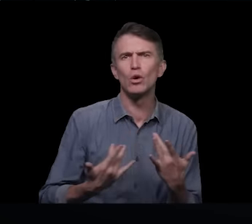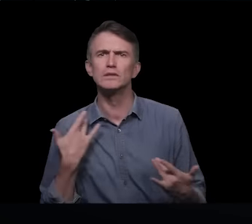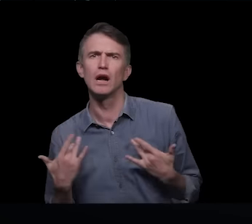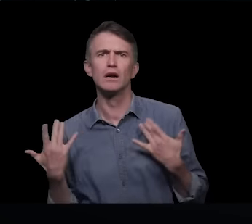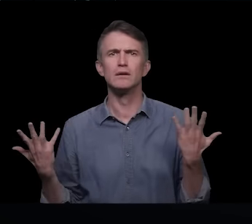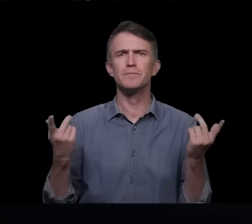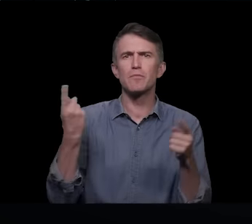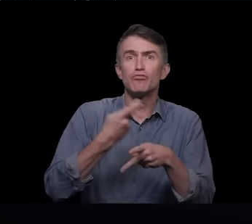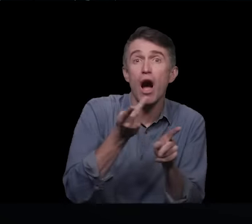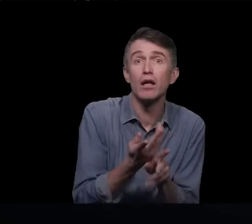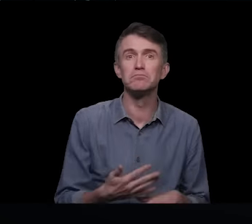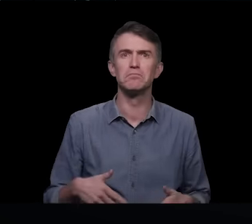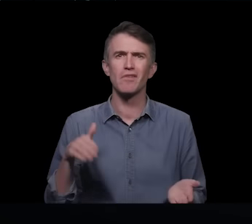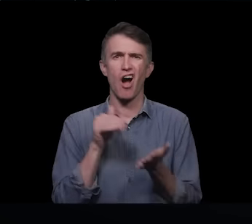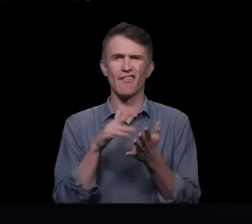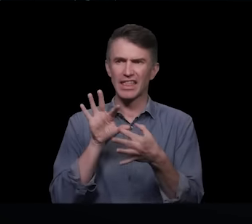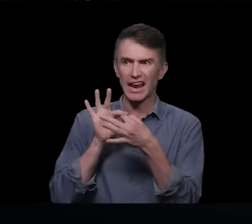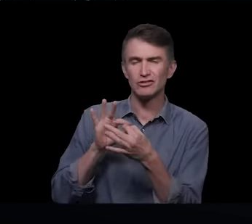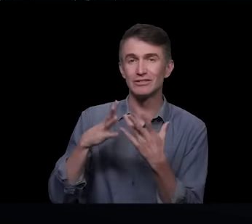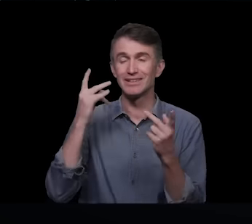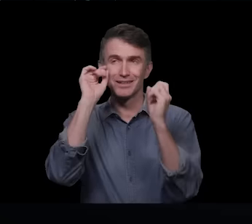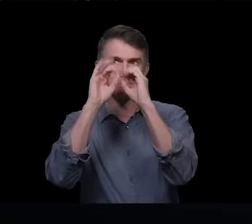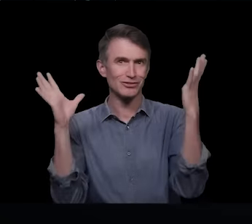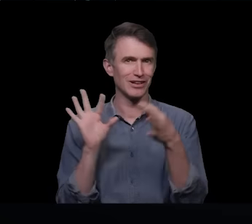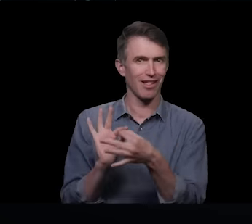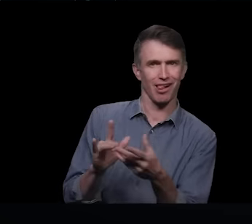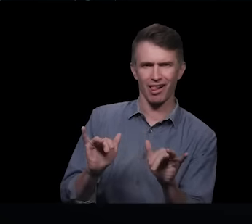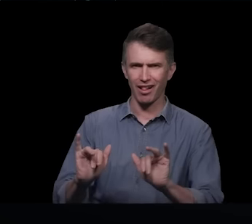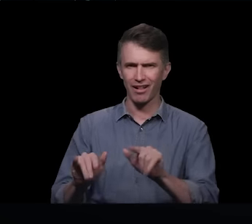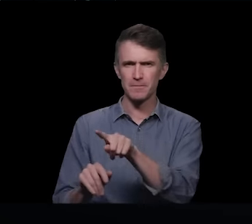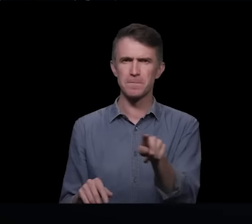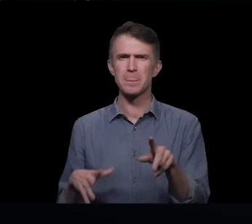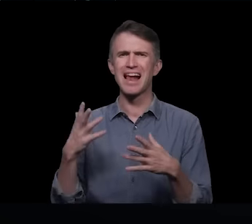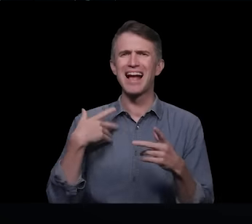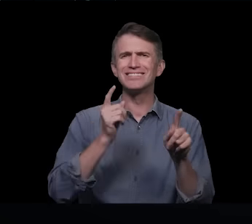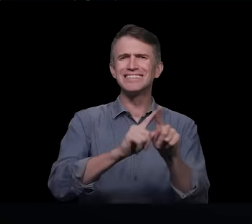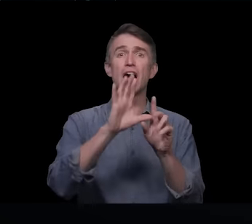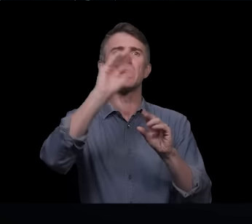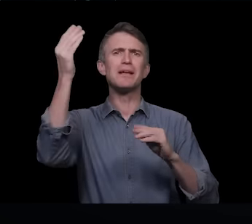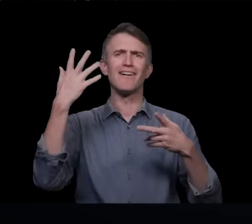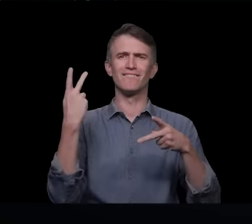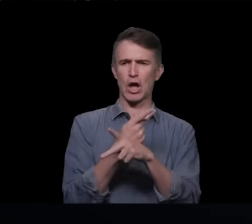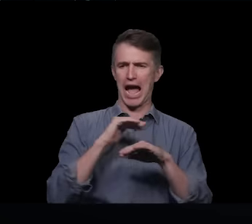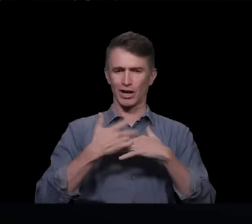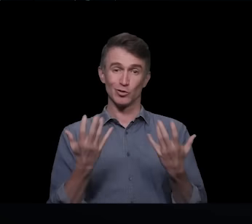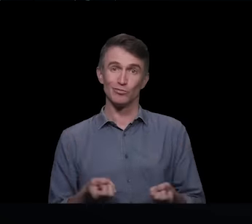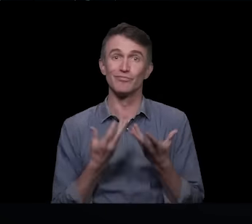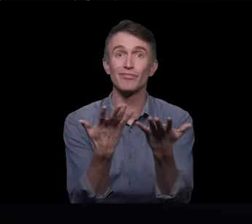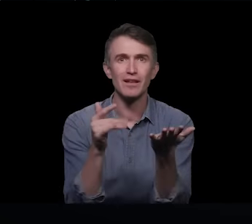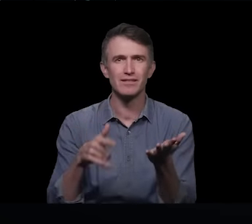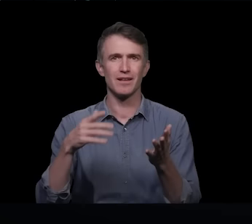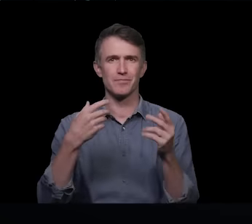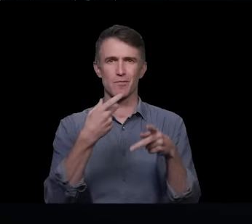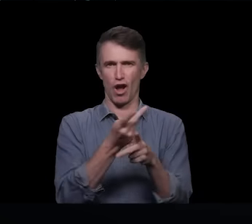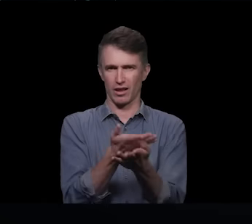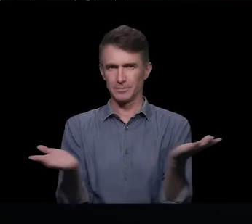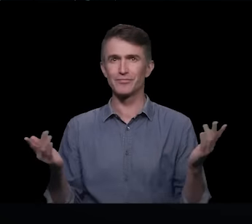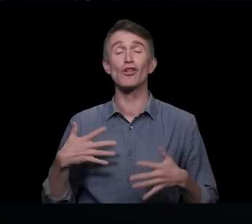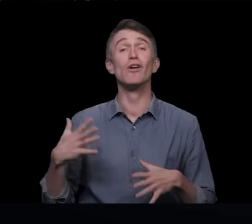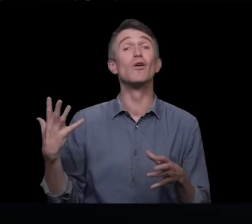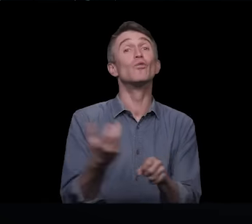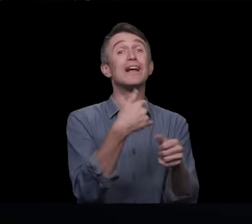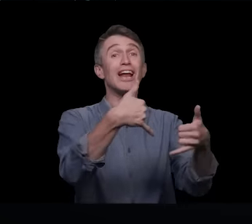about new and exciting products and the often engaging and imaginative ways companies tell us about them. The recipient of